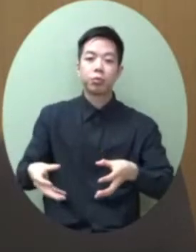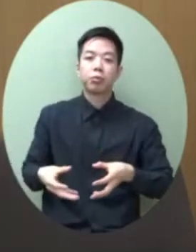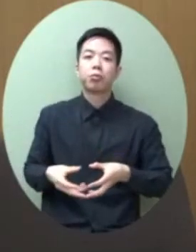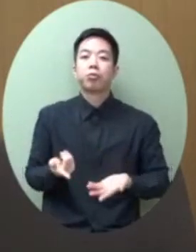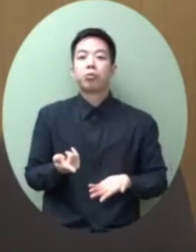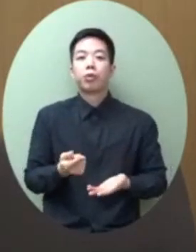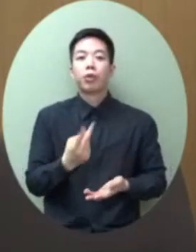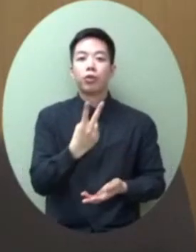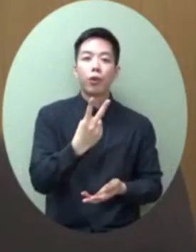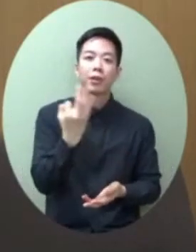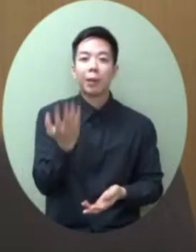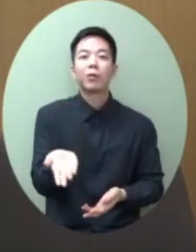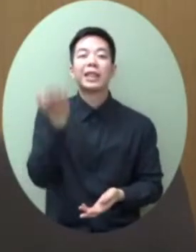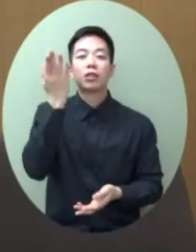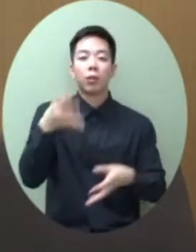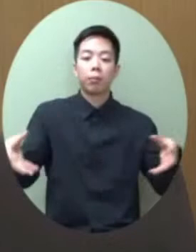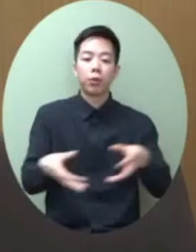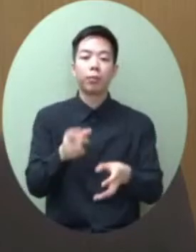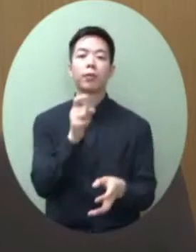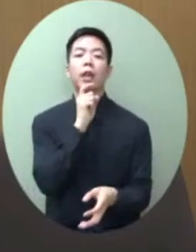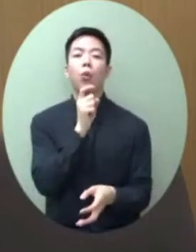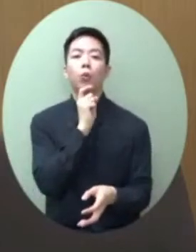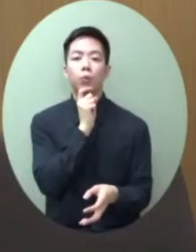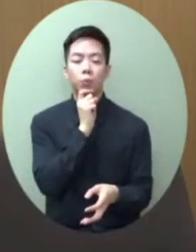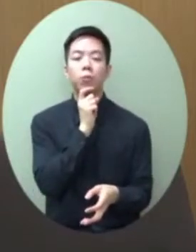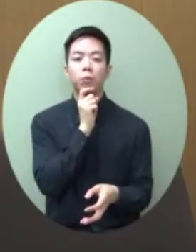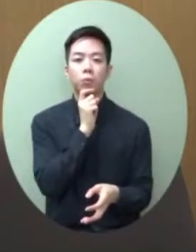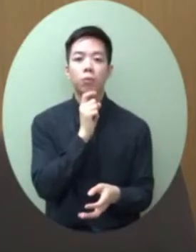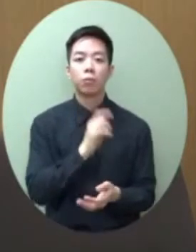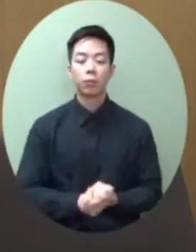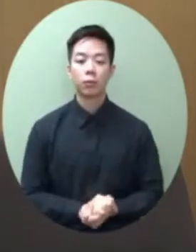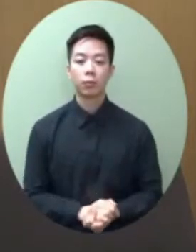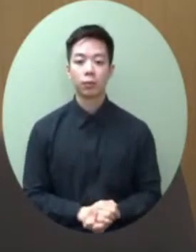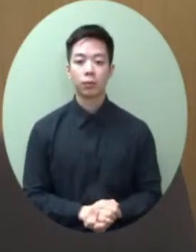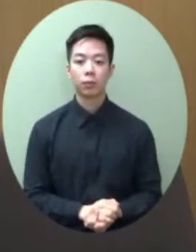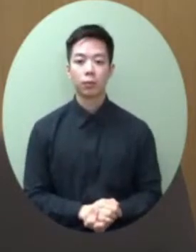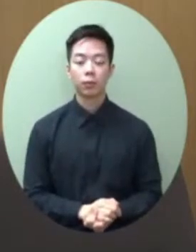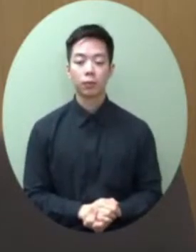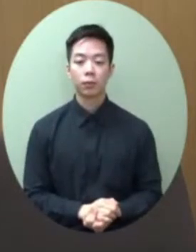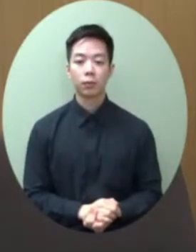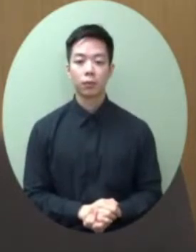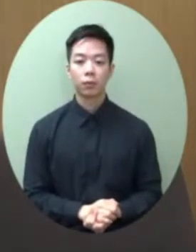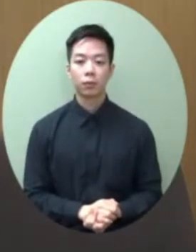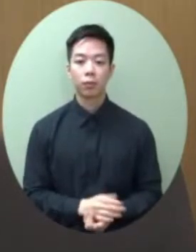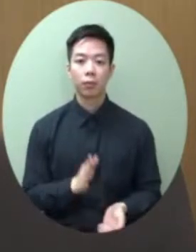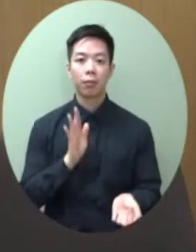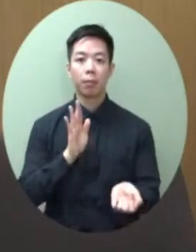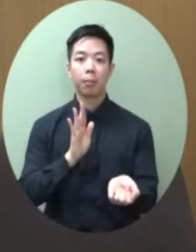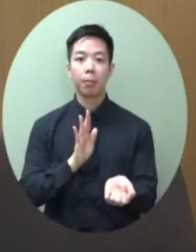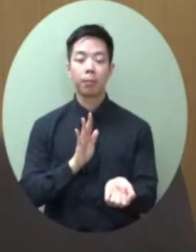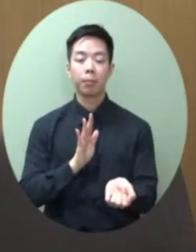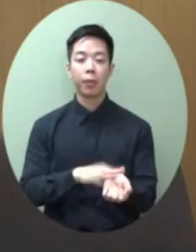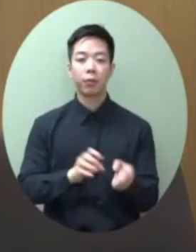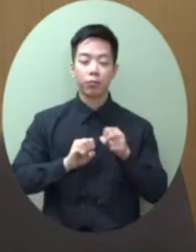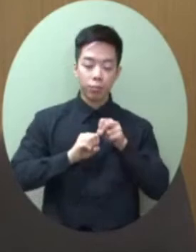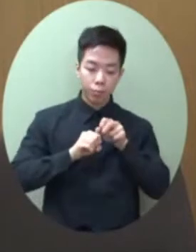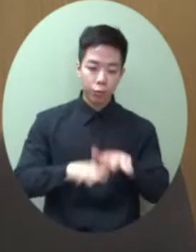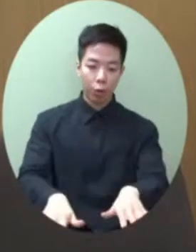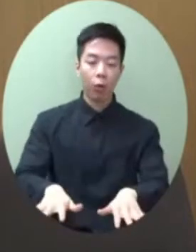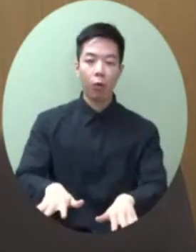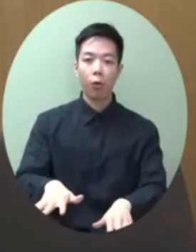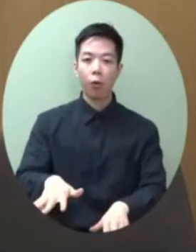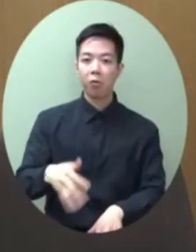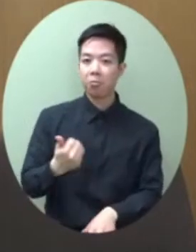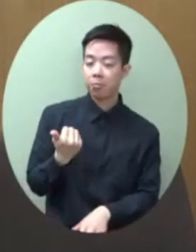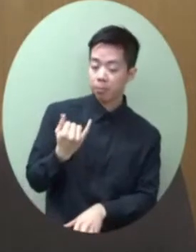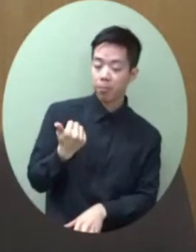street. Sometimes there are more than 2 or 3 of them. Are you worried that the infection